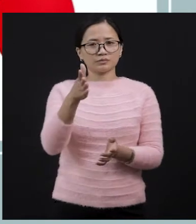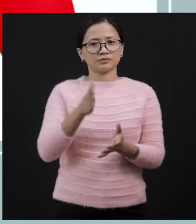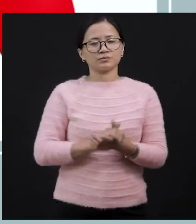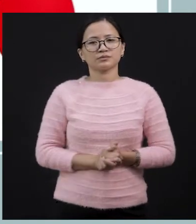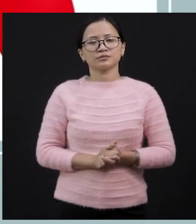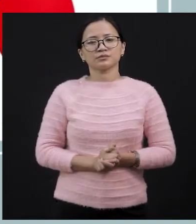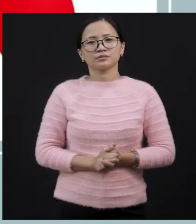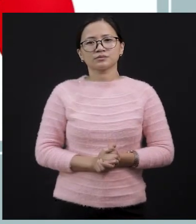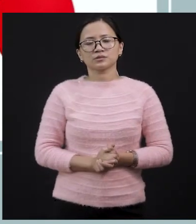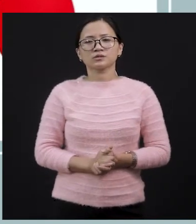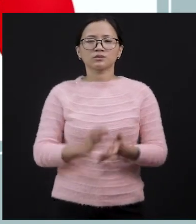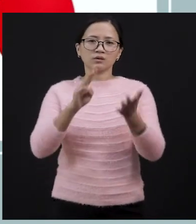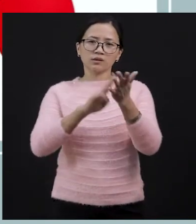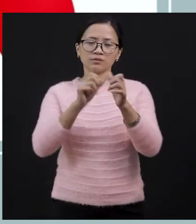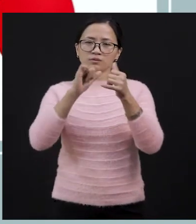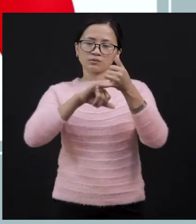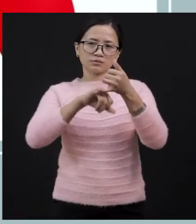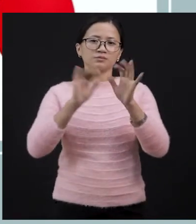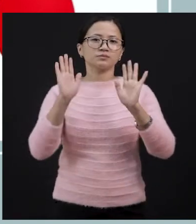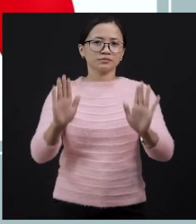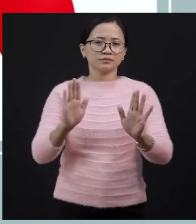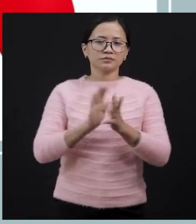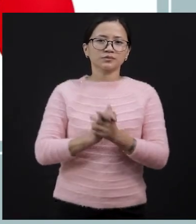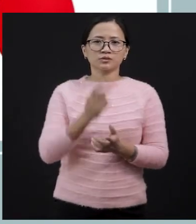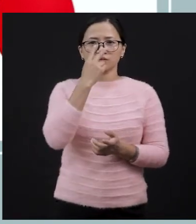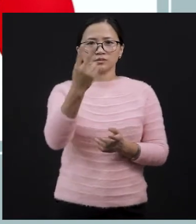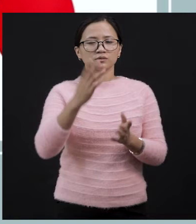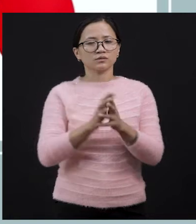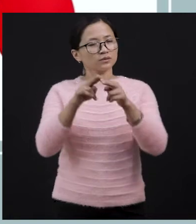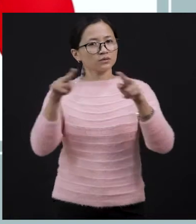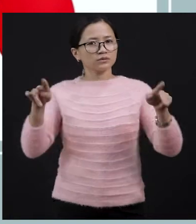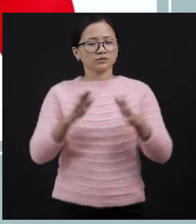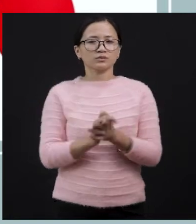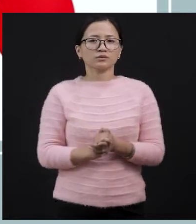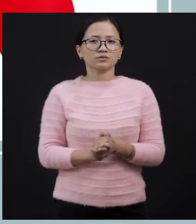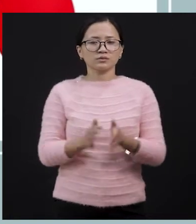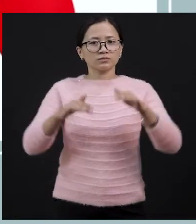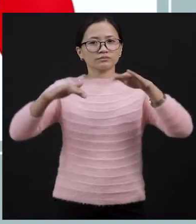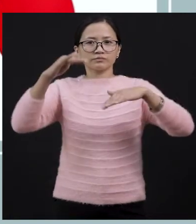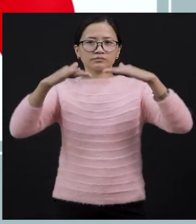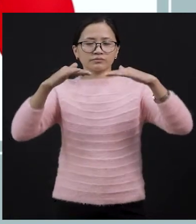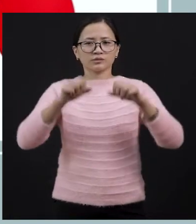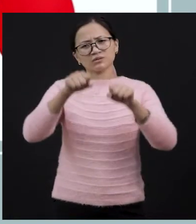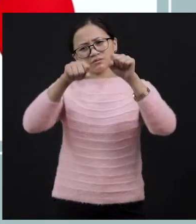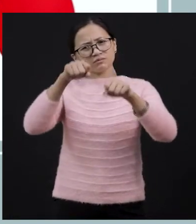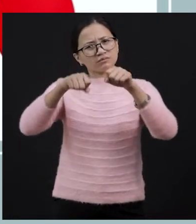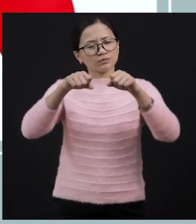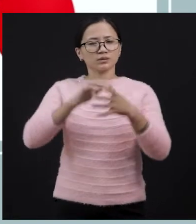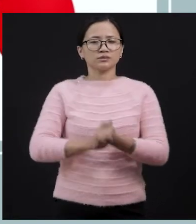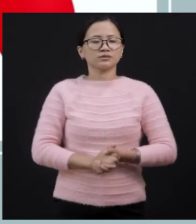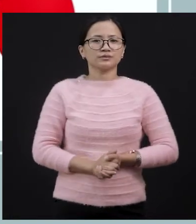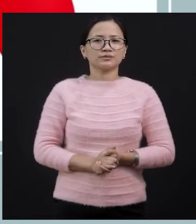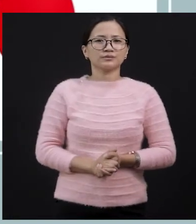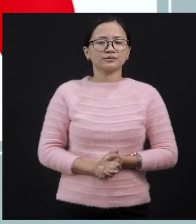right? It has a mass. From here, we can see the difference in their balance. We can see